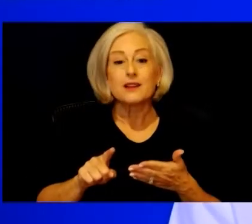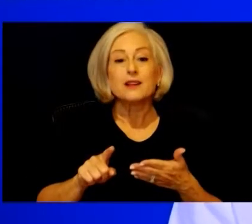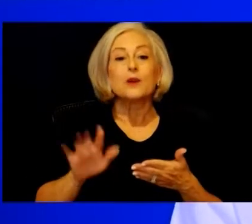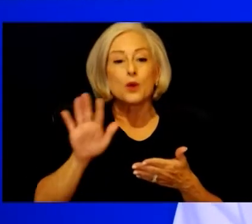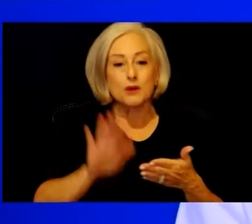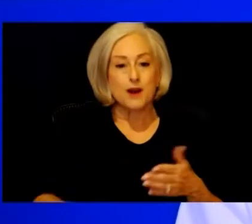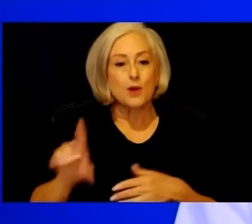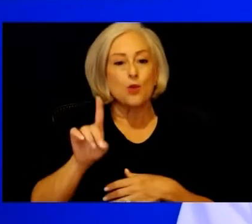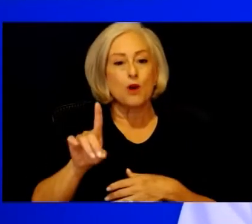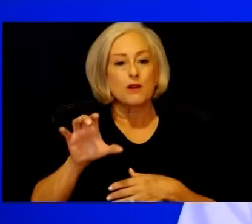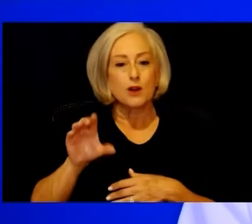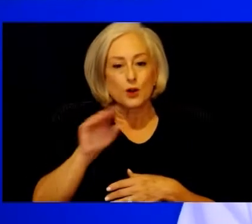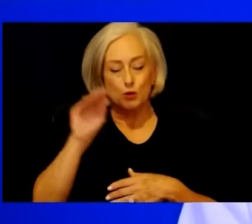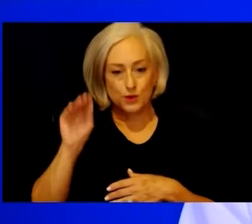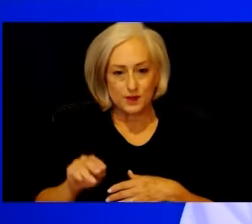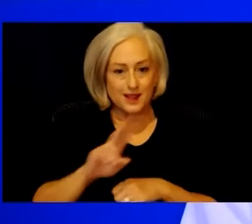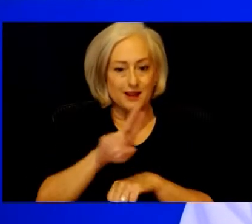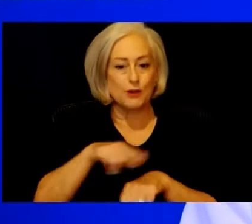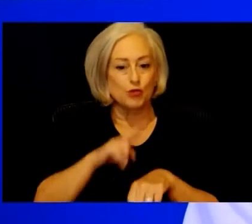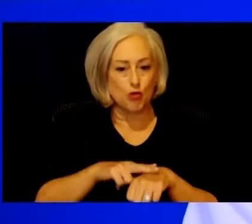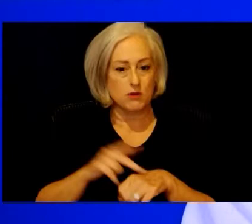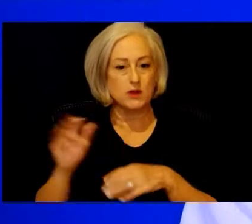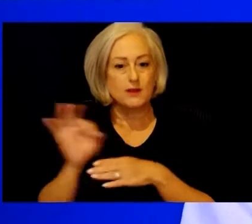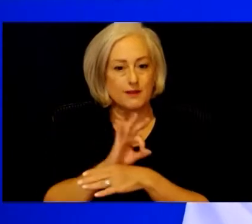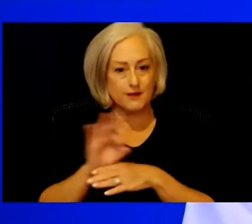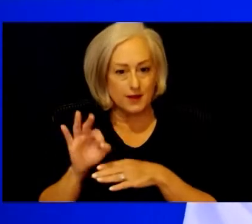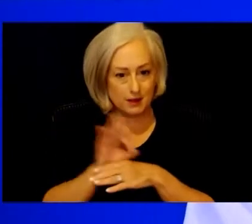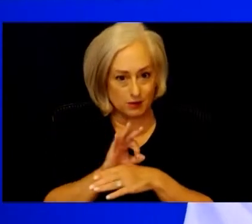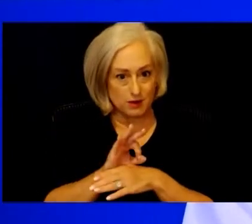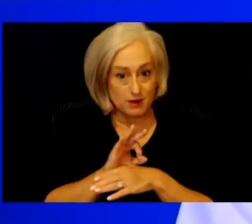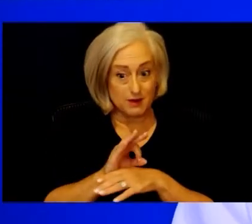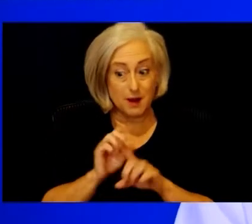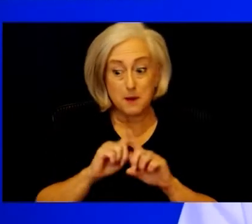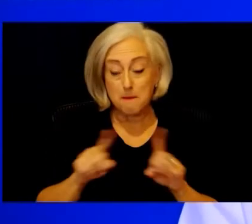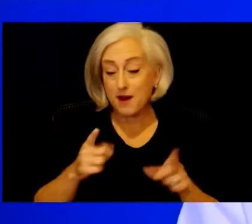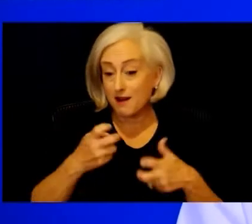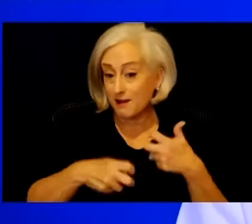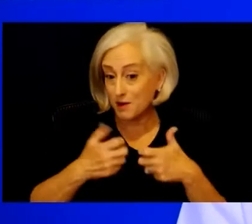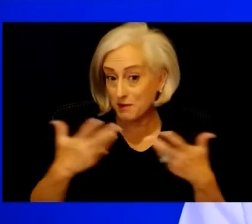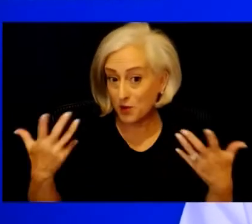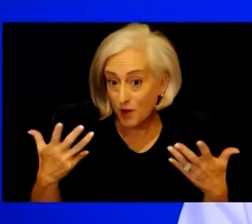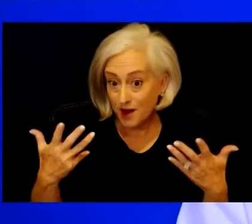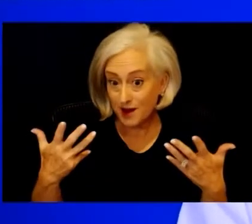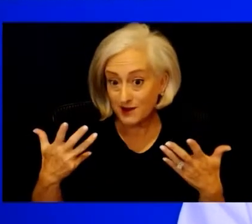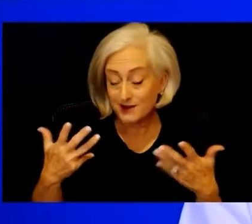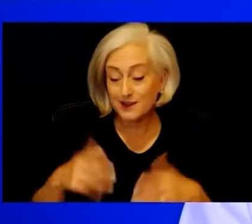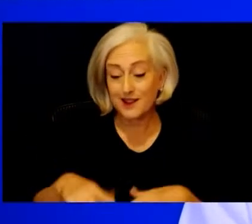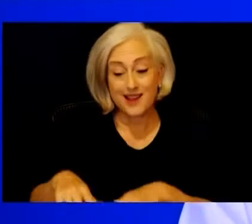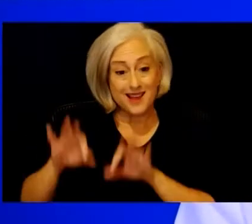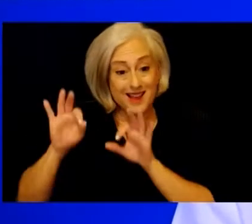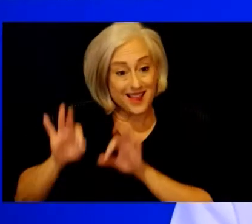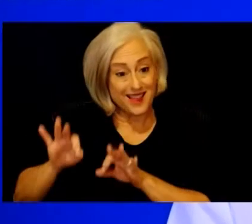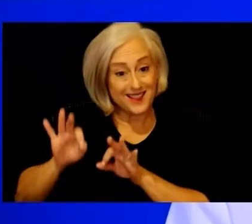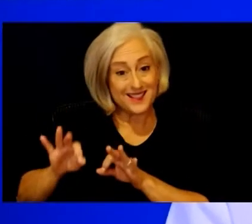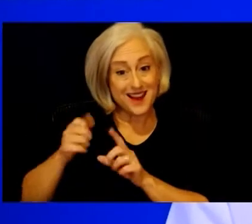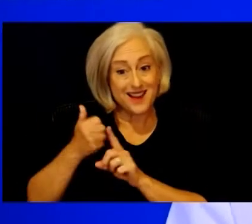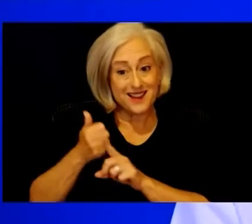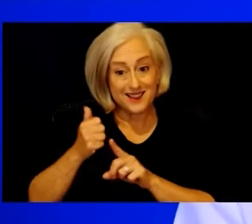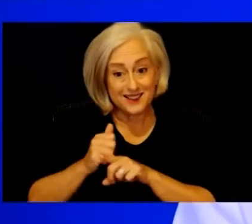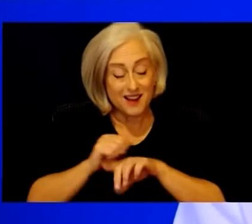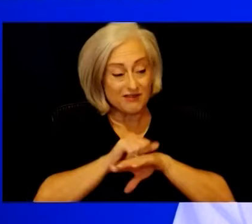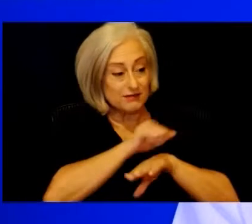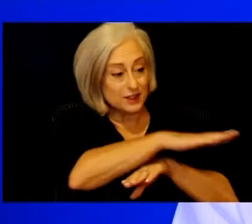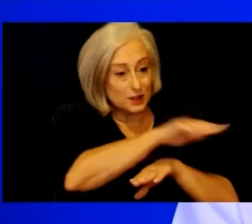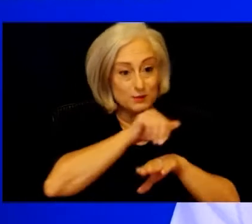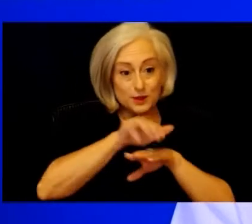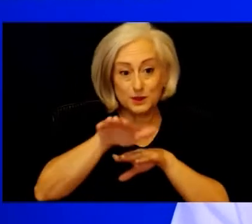capacity. However, the challenge is getting the dye across the ocean and into healthcare facilities in the United States. So there's going to